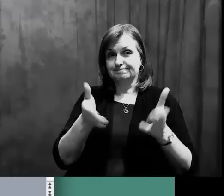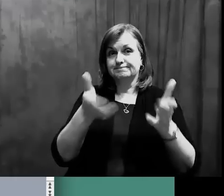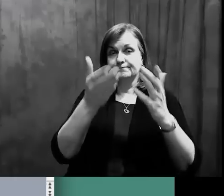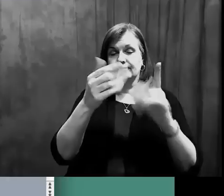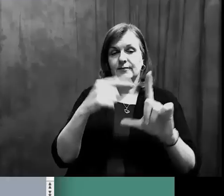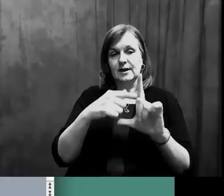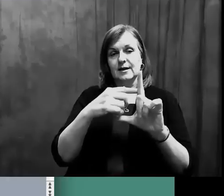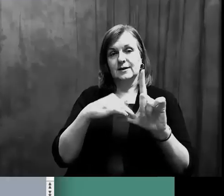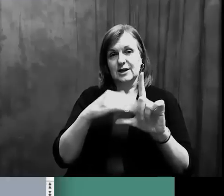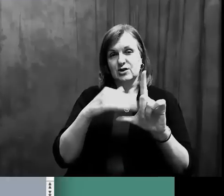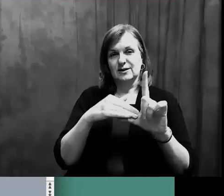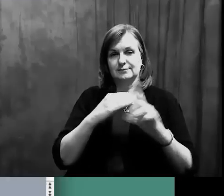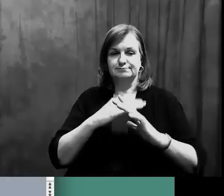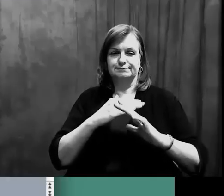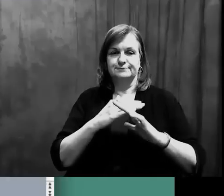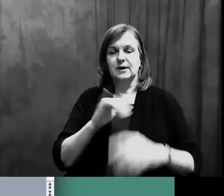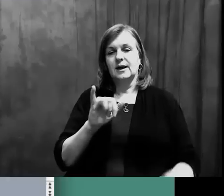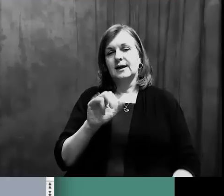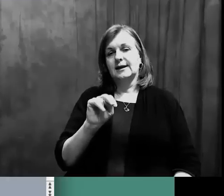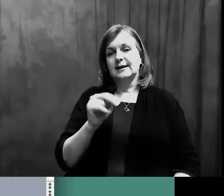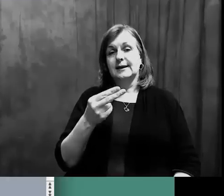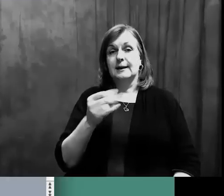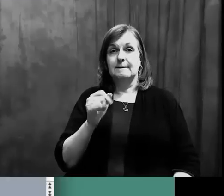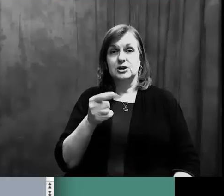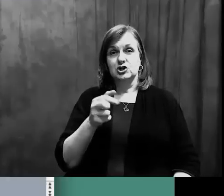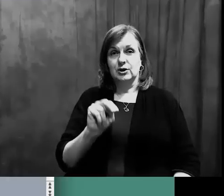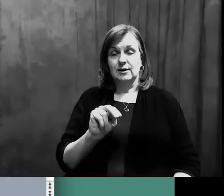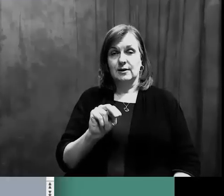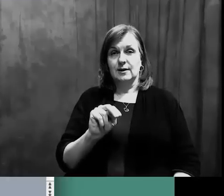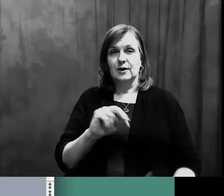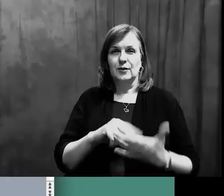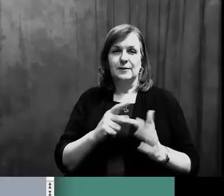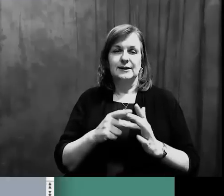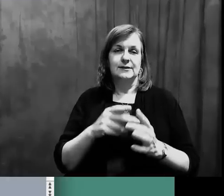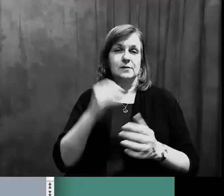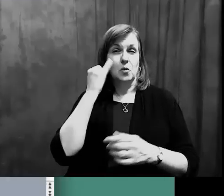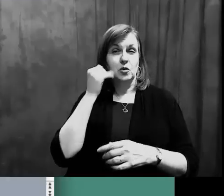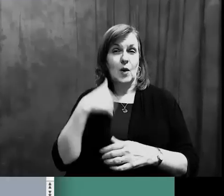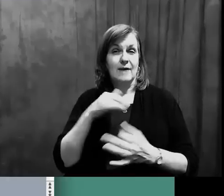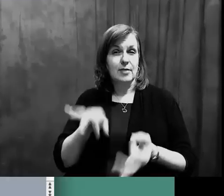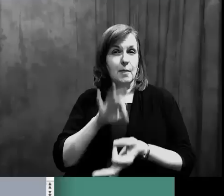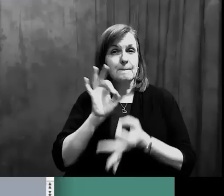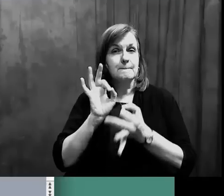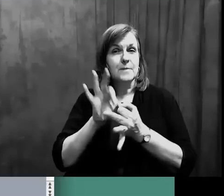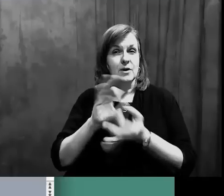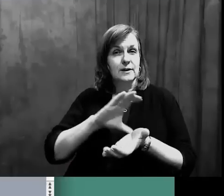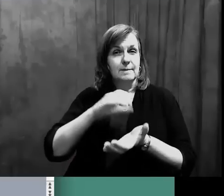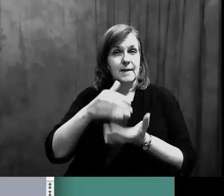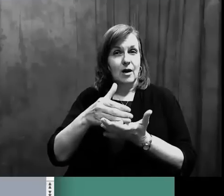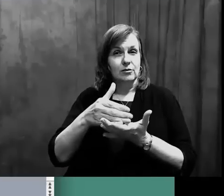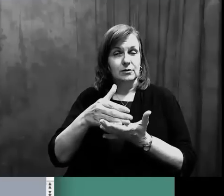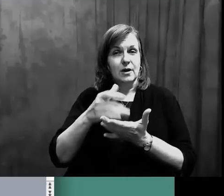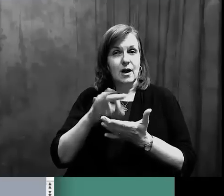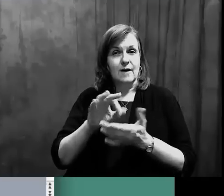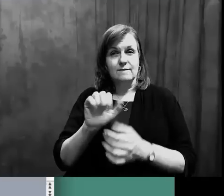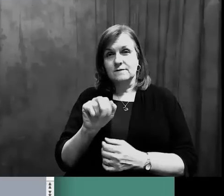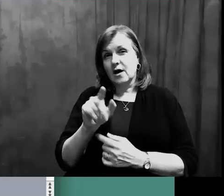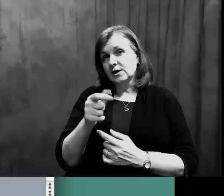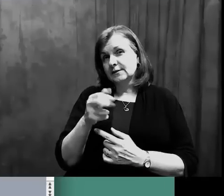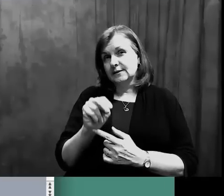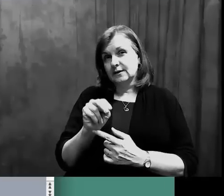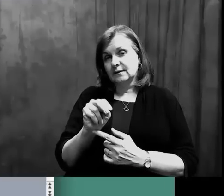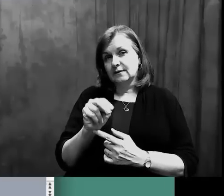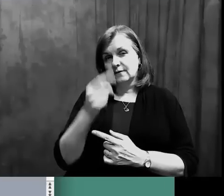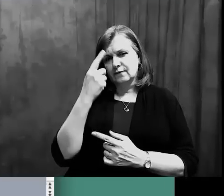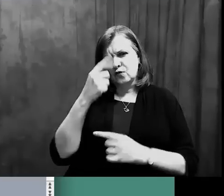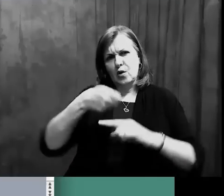have promotion and inhibition, suggesting that if you have the perfect